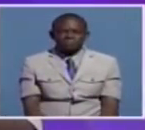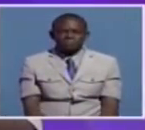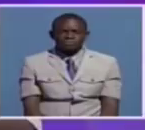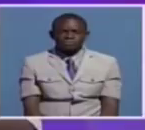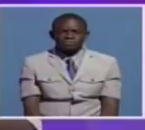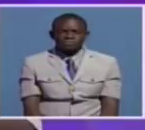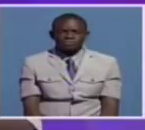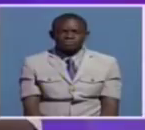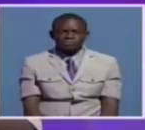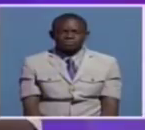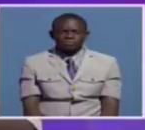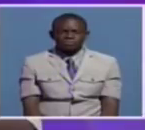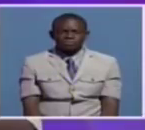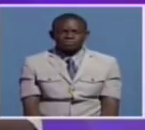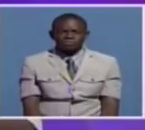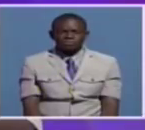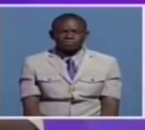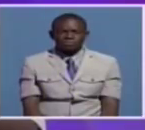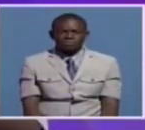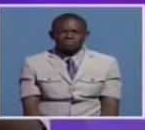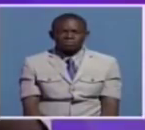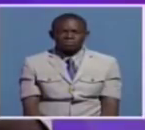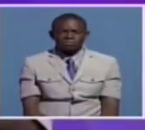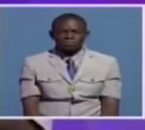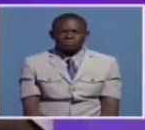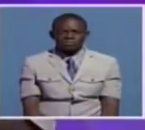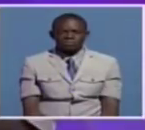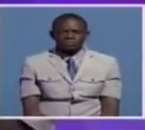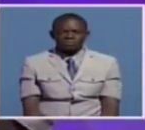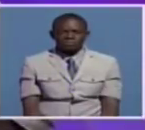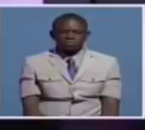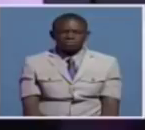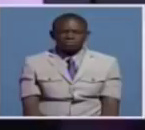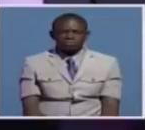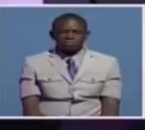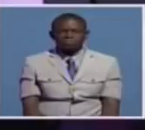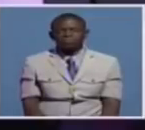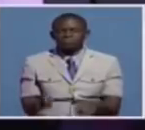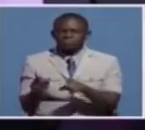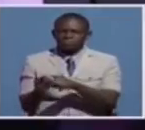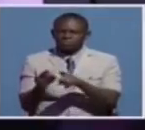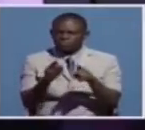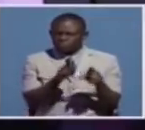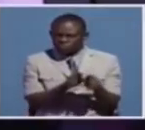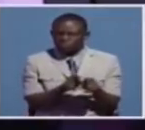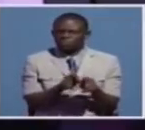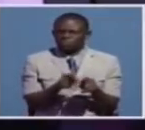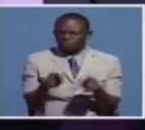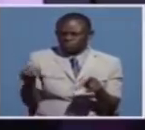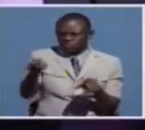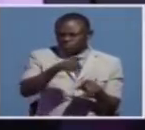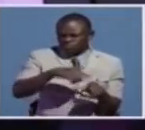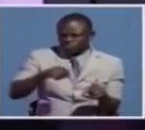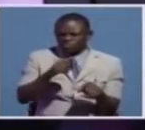What was also evident was that there were a lot of doubts whether independence could actually be achieved, whether it could actually